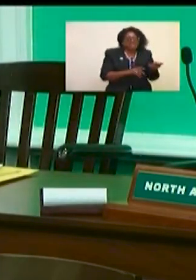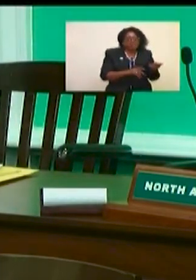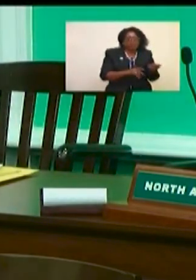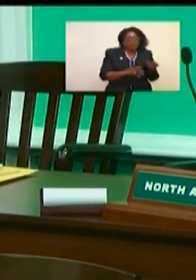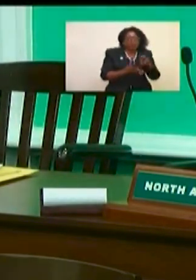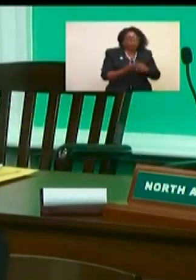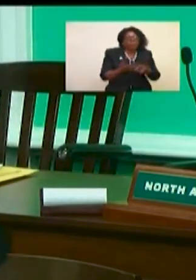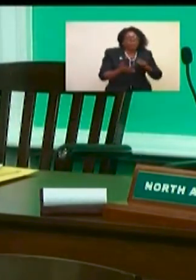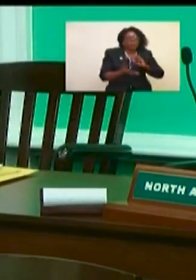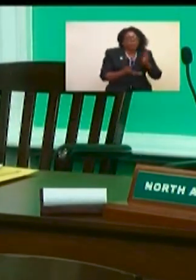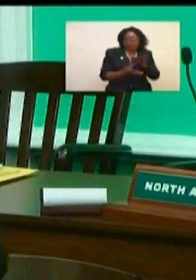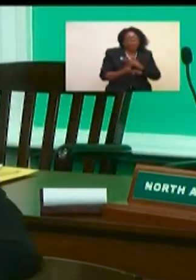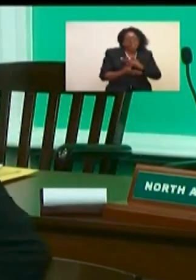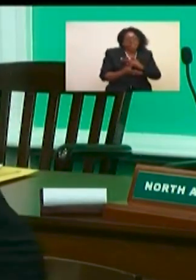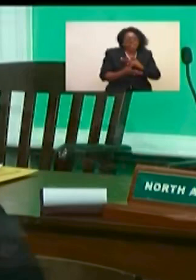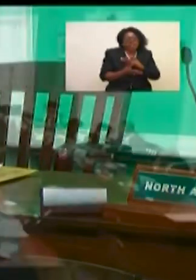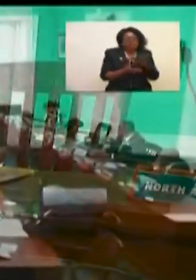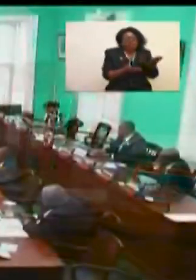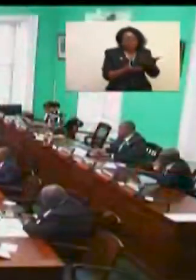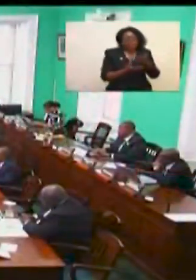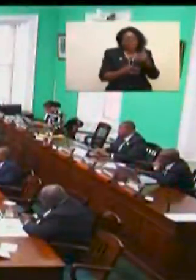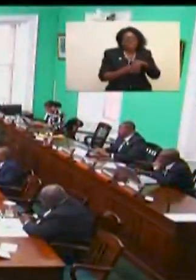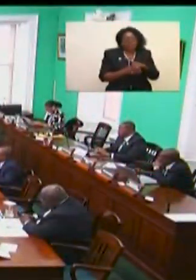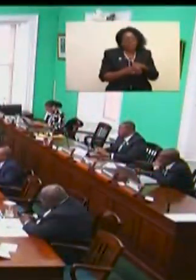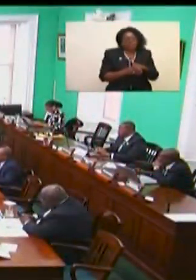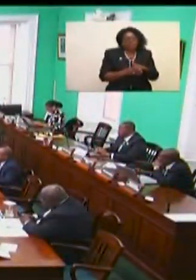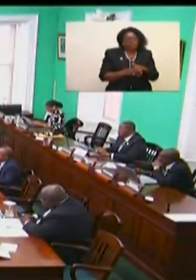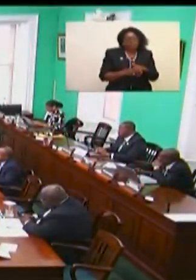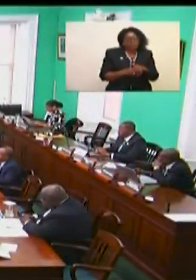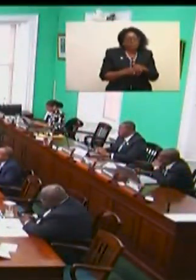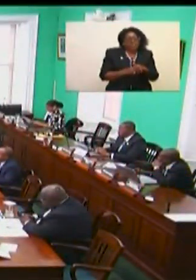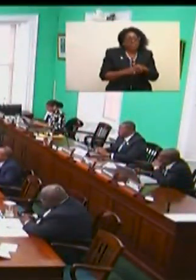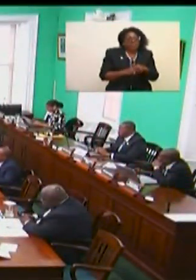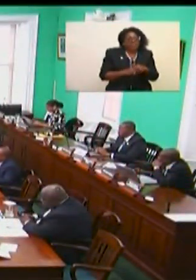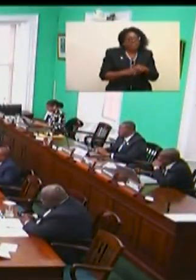That's the point that I made. So don't get vague, get to the point.